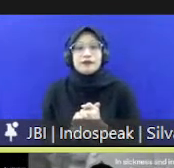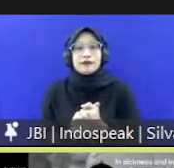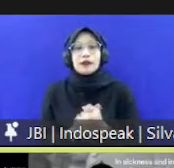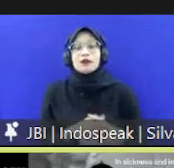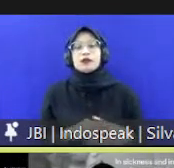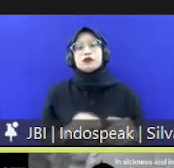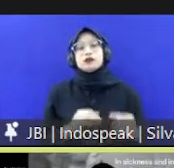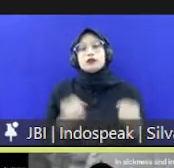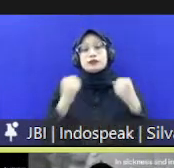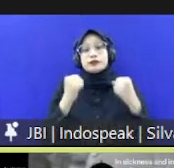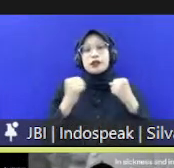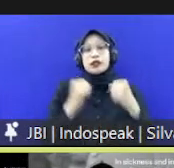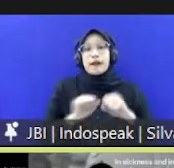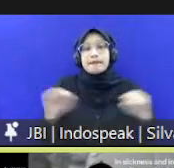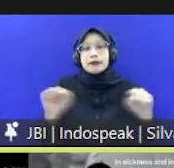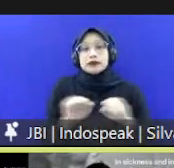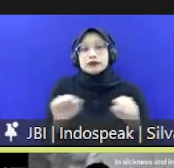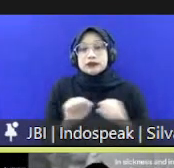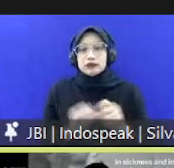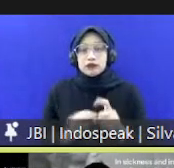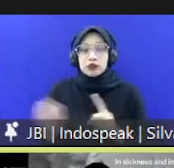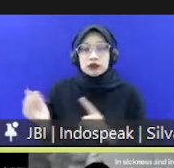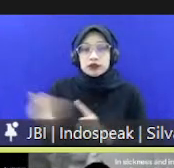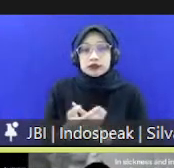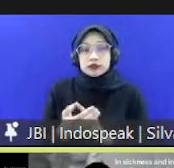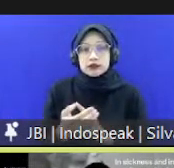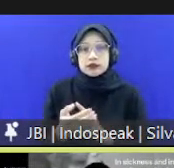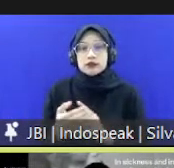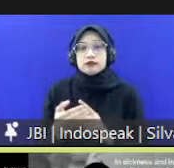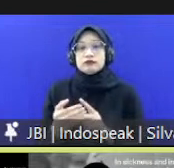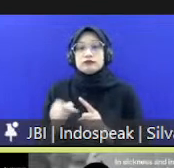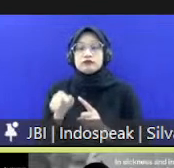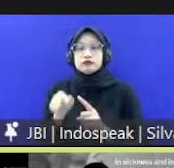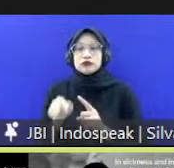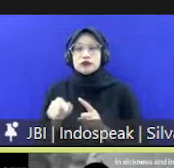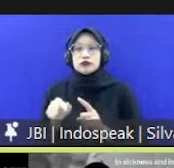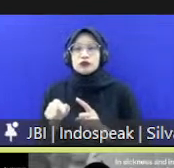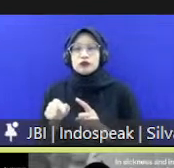516.19, and healthier population covers only